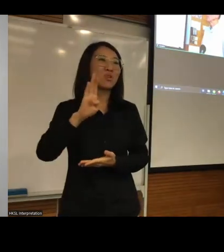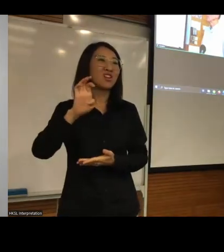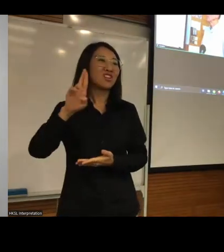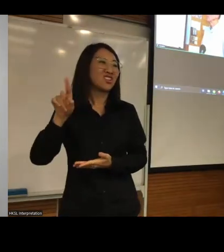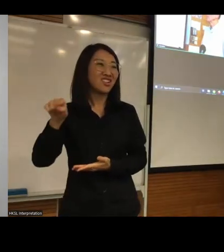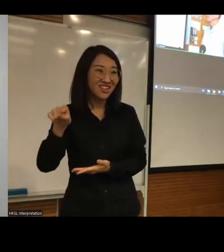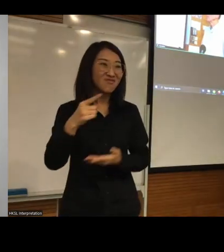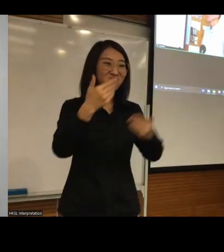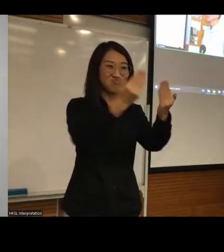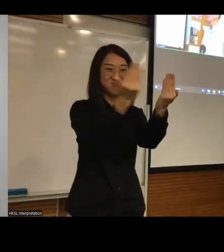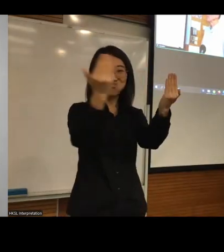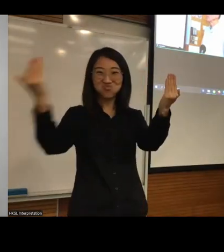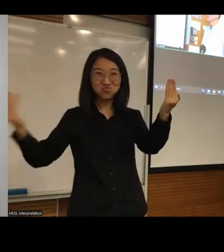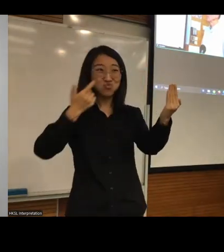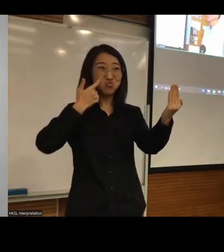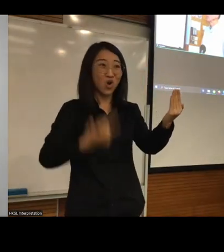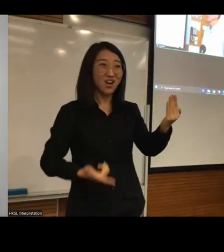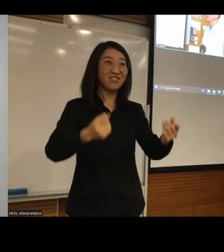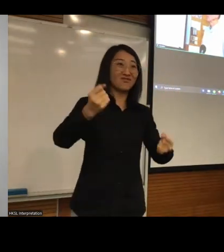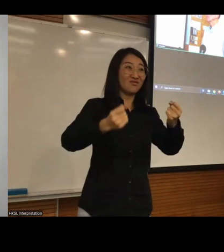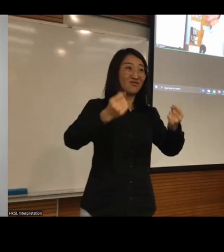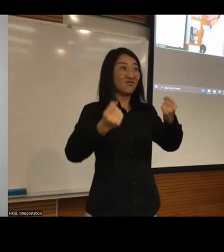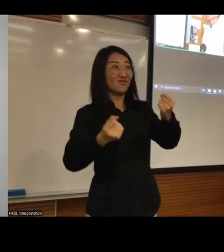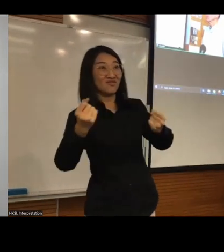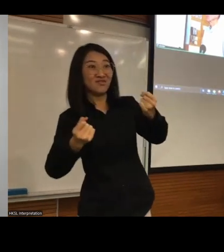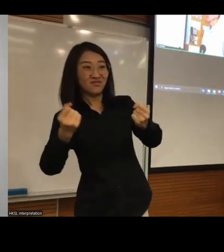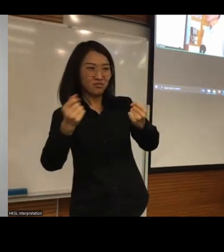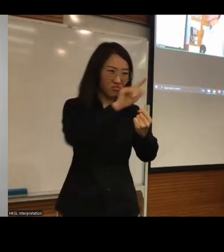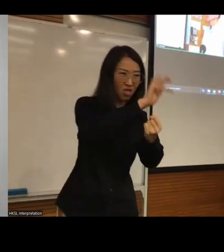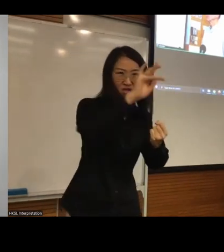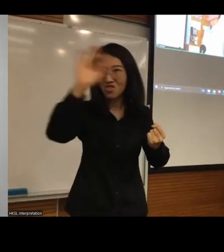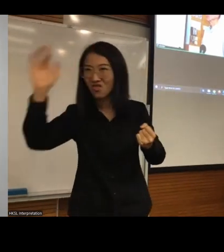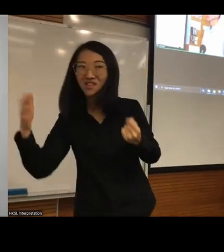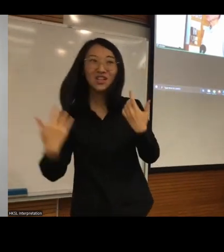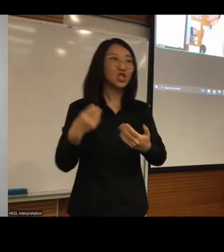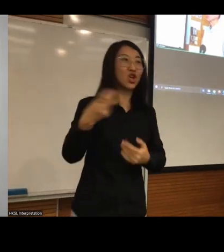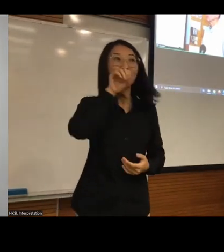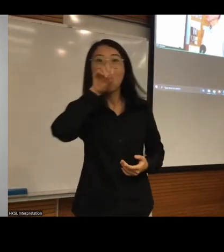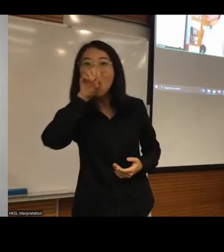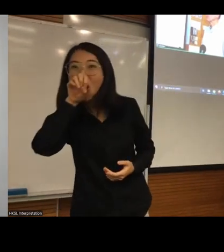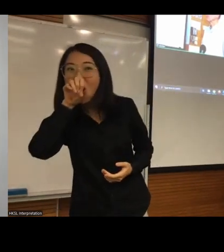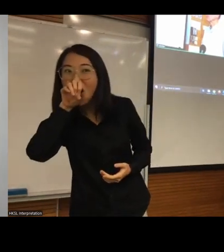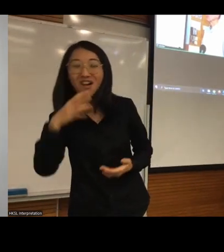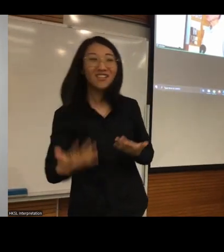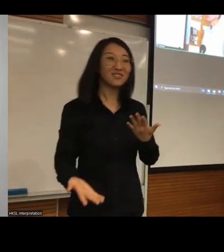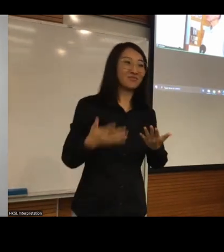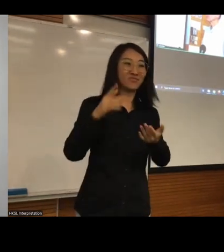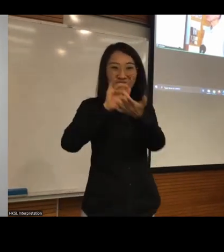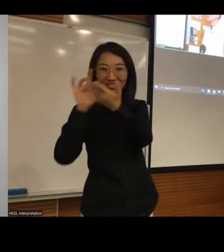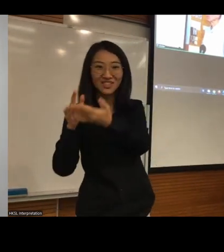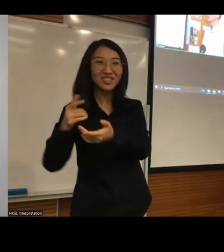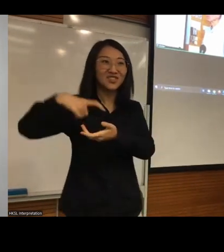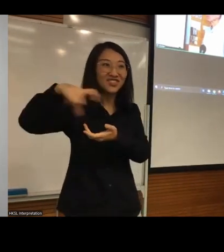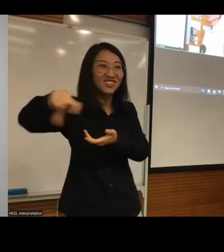find they are seamlessly switching between apps and then driving at the same time and talking to their peers on the phone. I